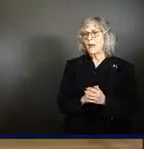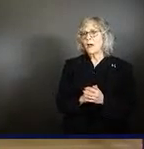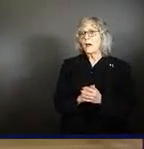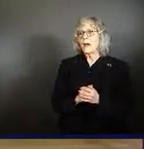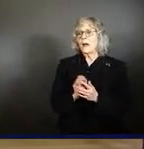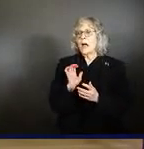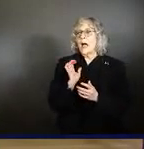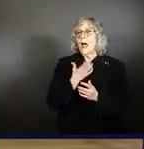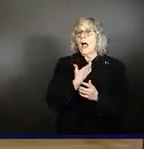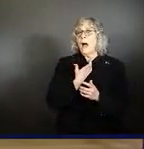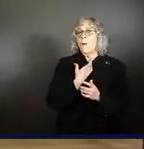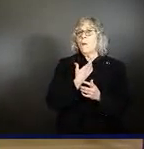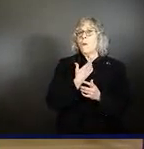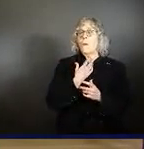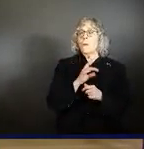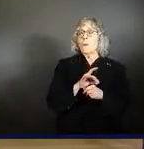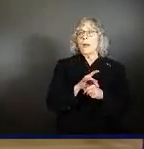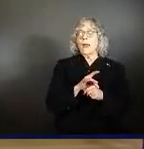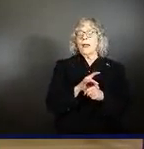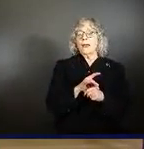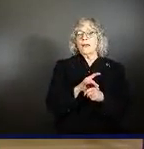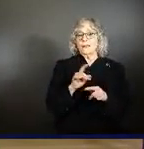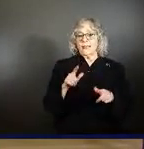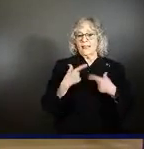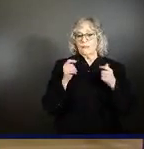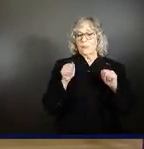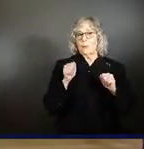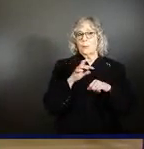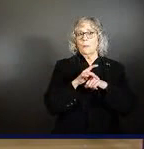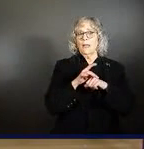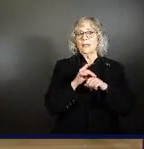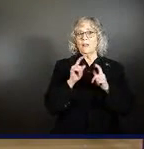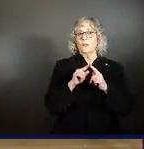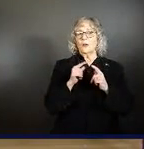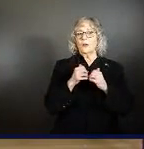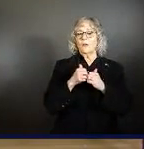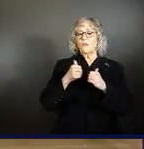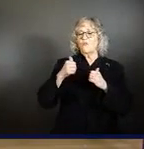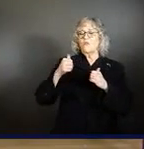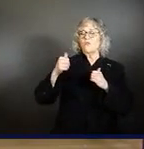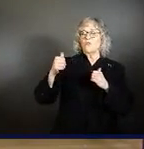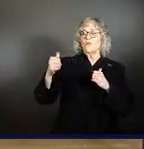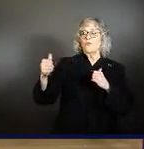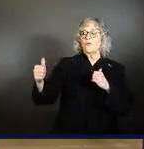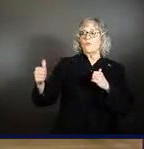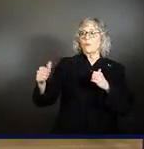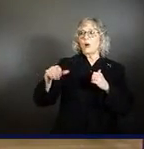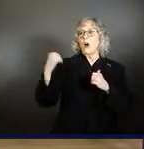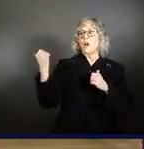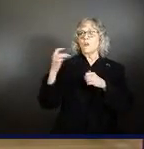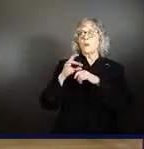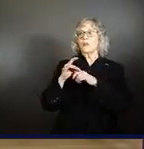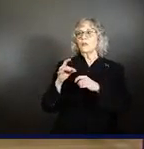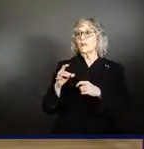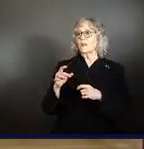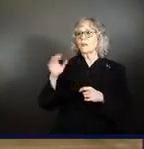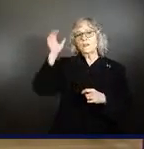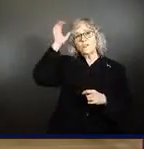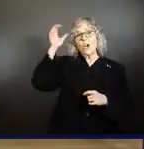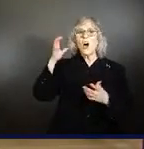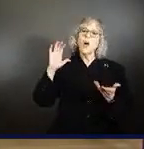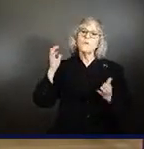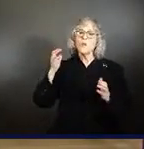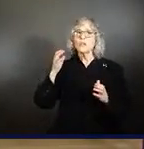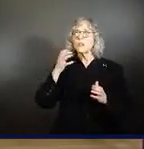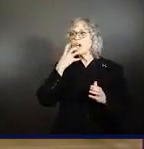our planet, in habitable conditions for our planet, are very far away from our host star, the sun. Because the sun is relatively hot to